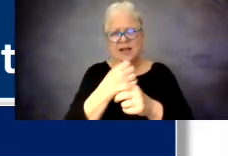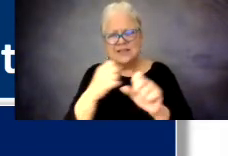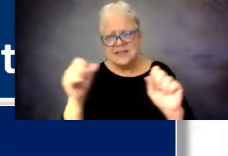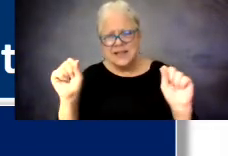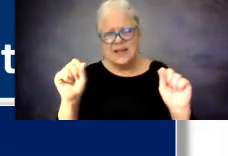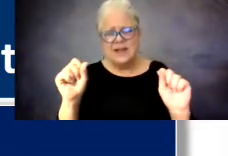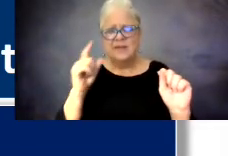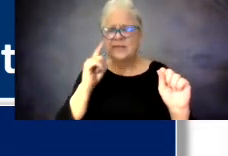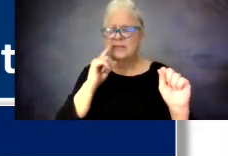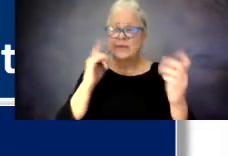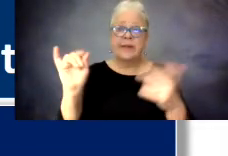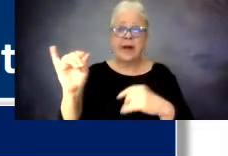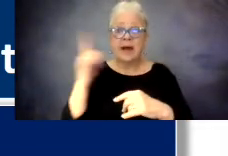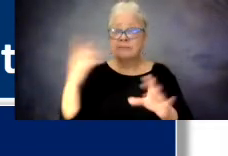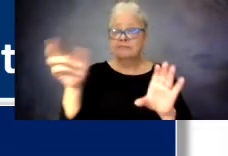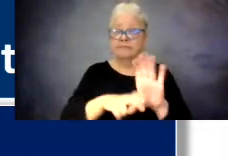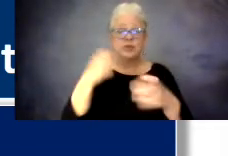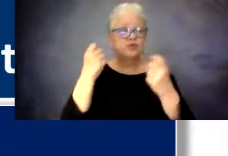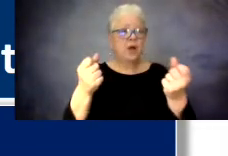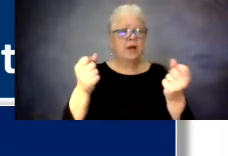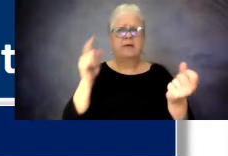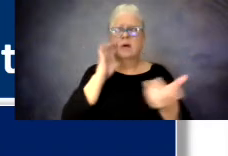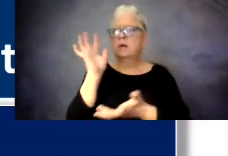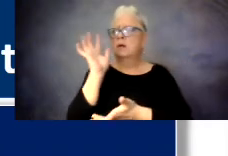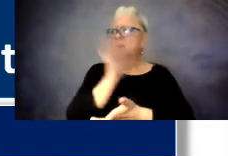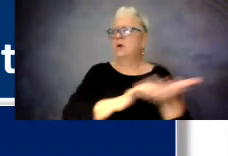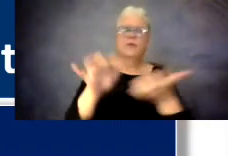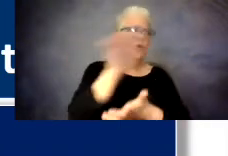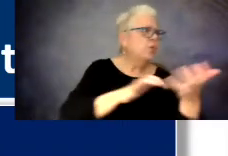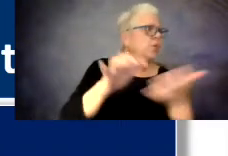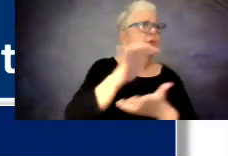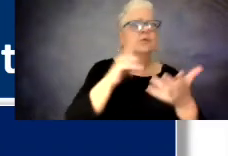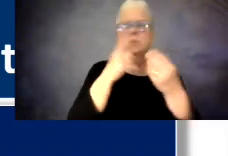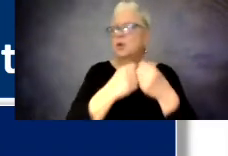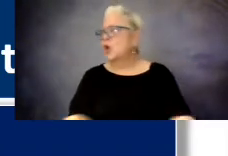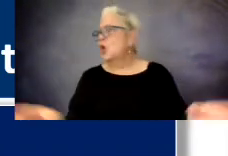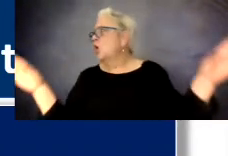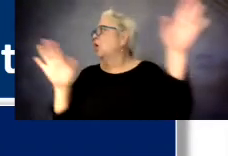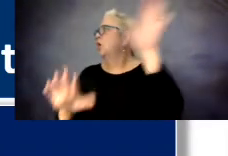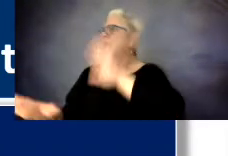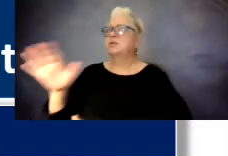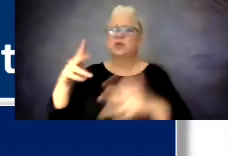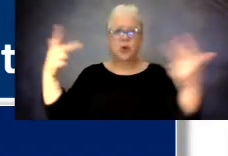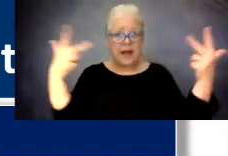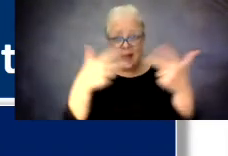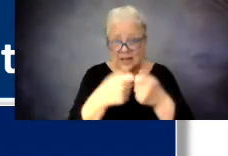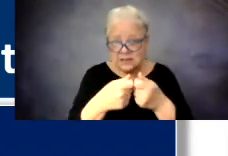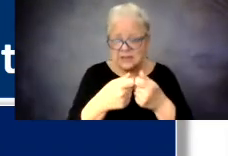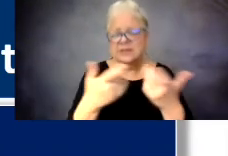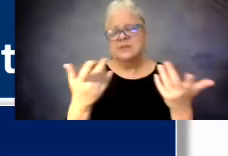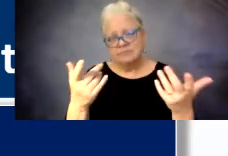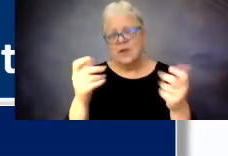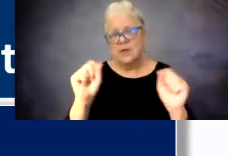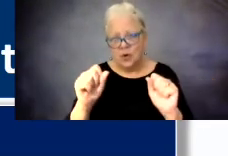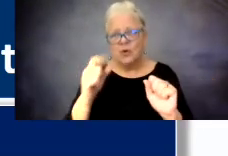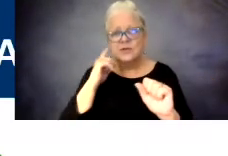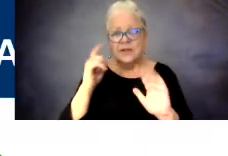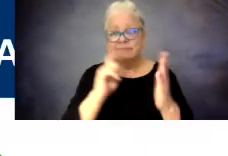driving, getting in accidents or getting lost. All of that are things to look for in both caretaker and